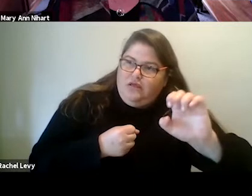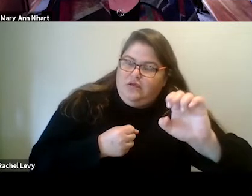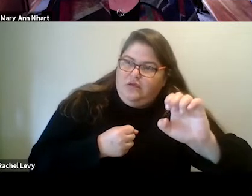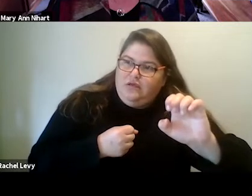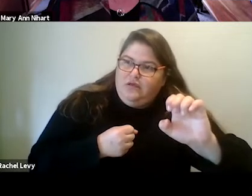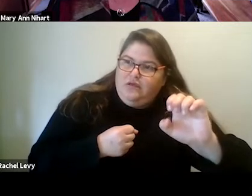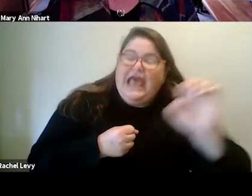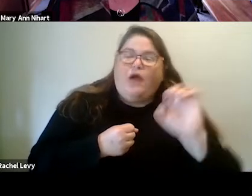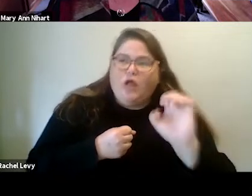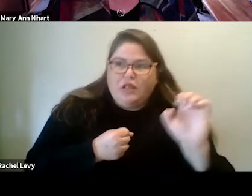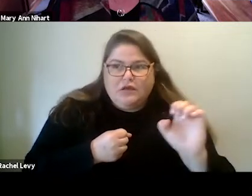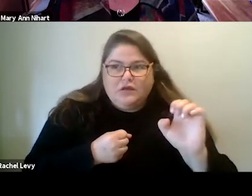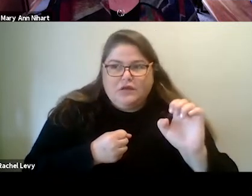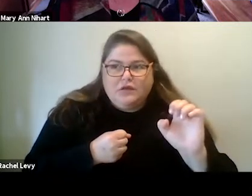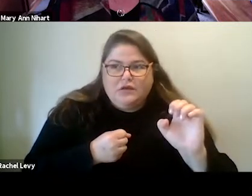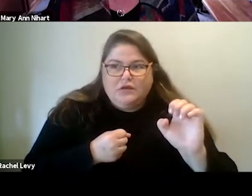Harold.